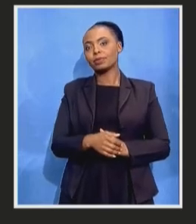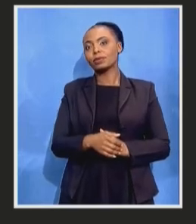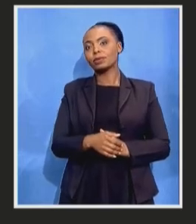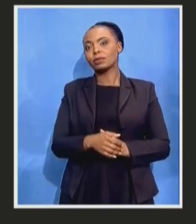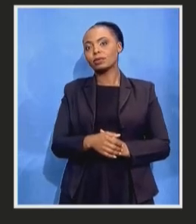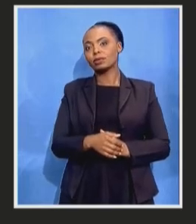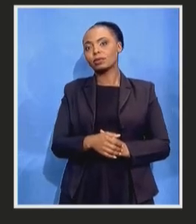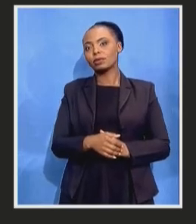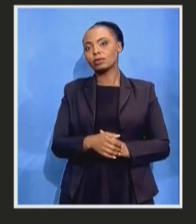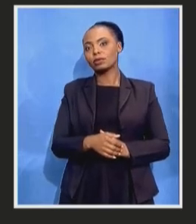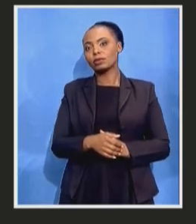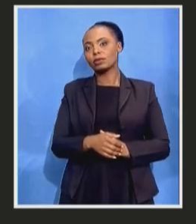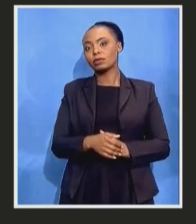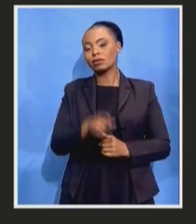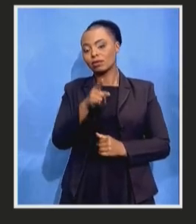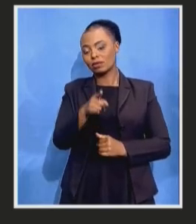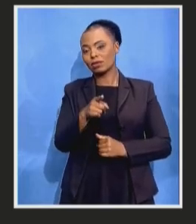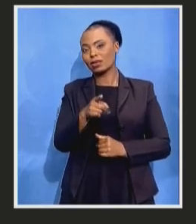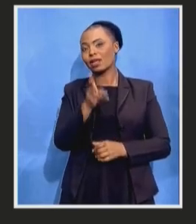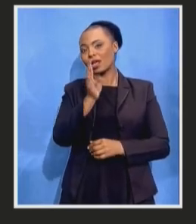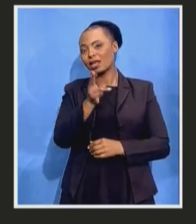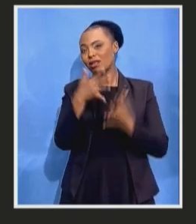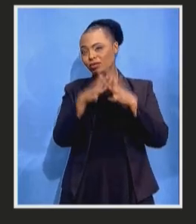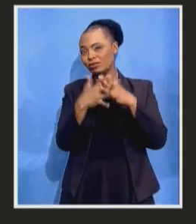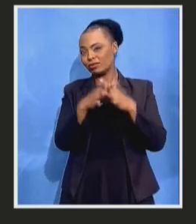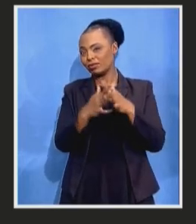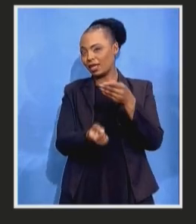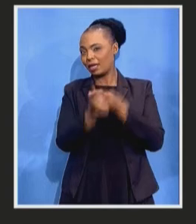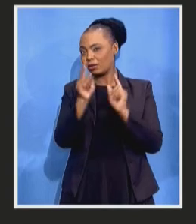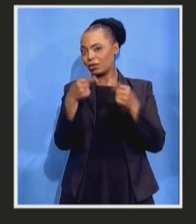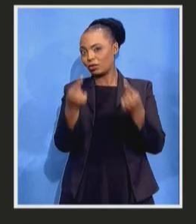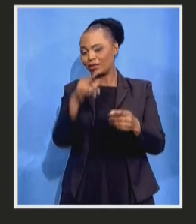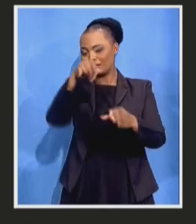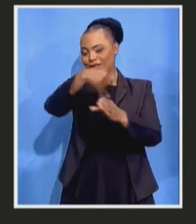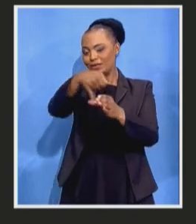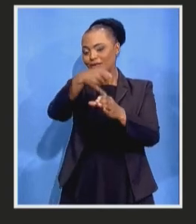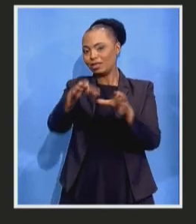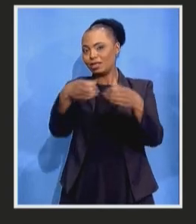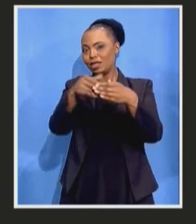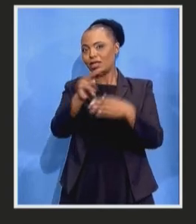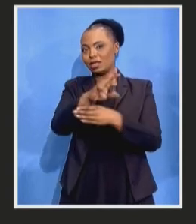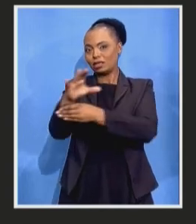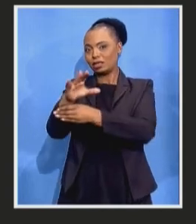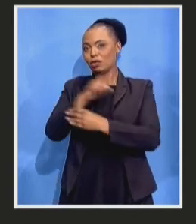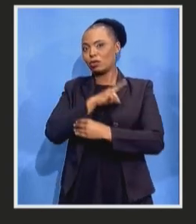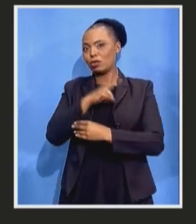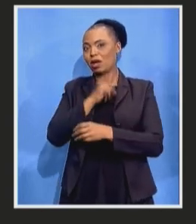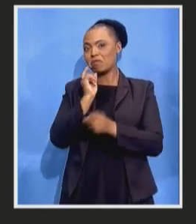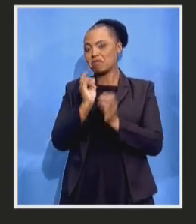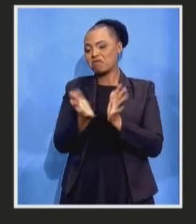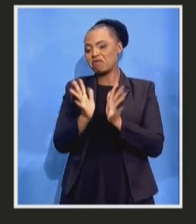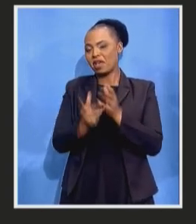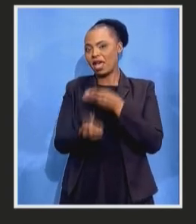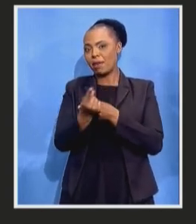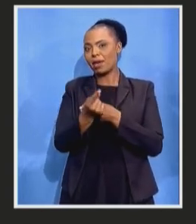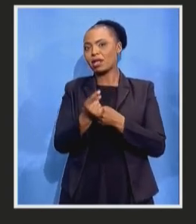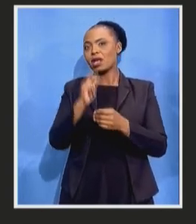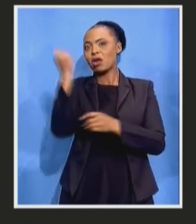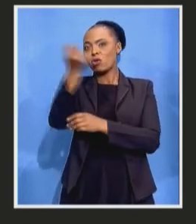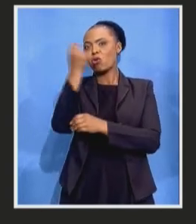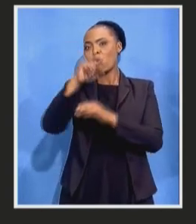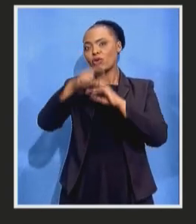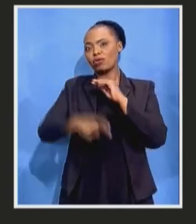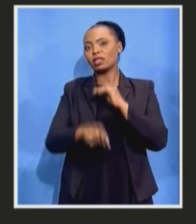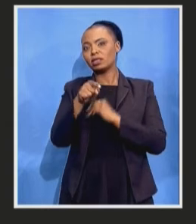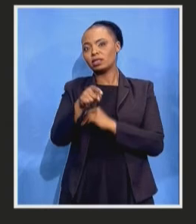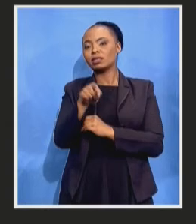eruption within the ANC, like we saw heading towards the 2007 Polokwane conference between former President Thabo Mbeki and